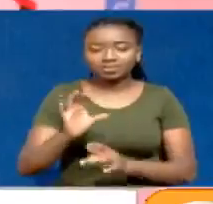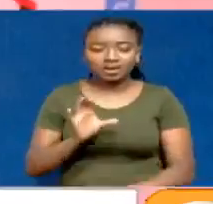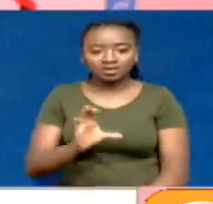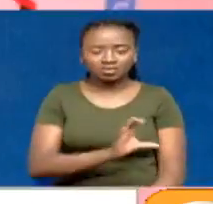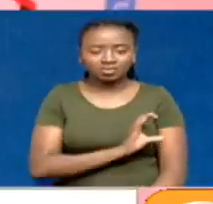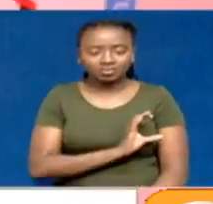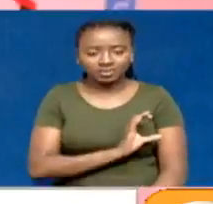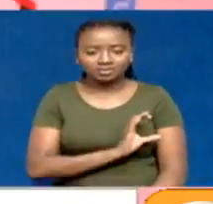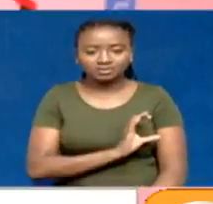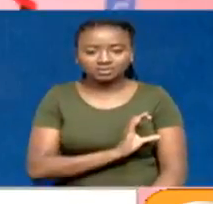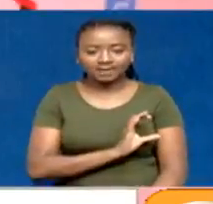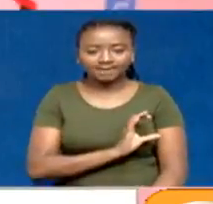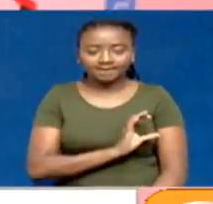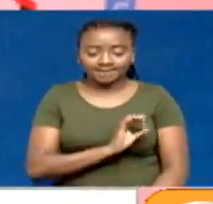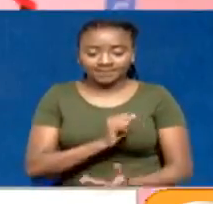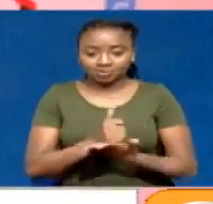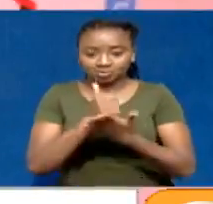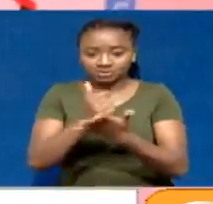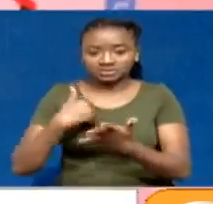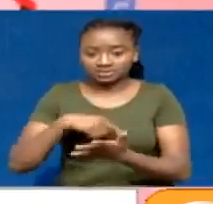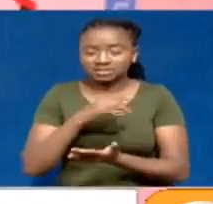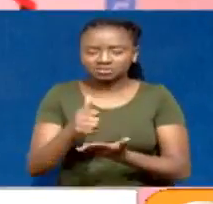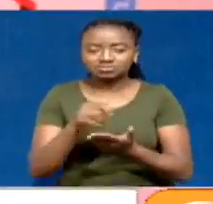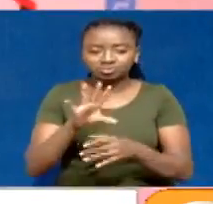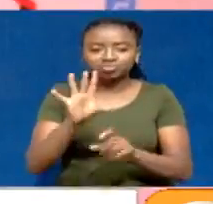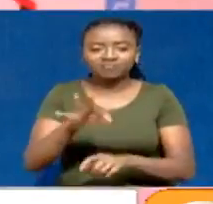be to assist us to find a way